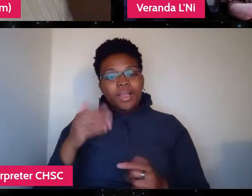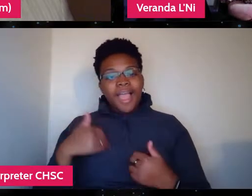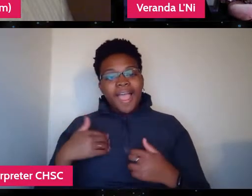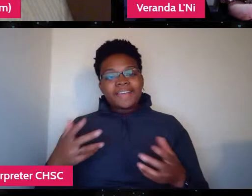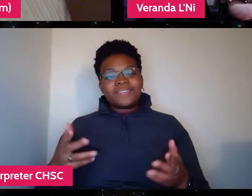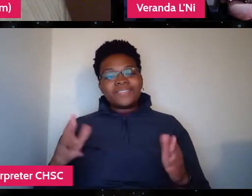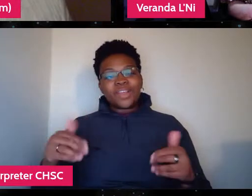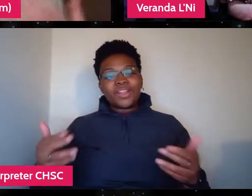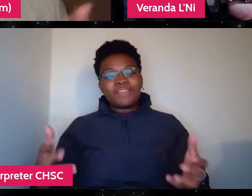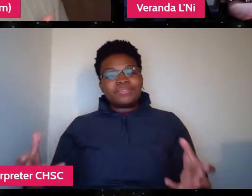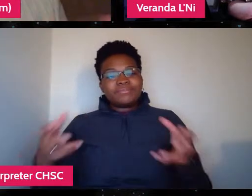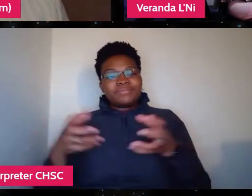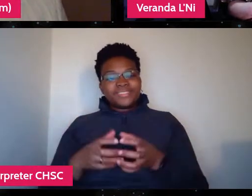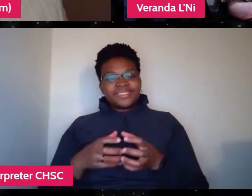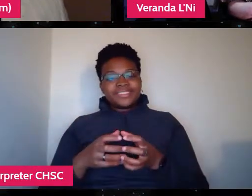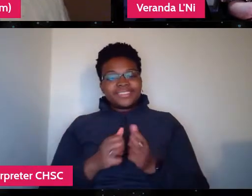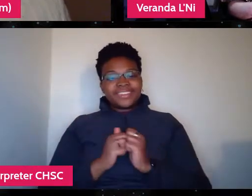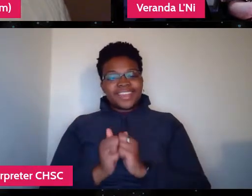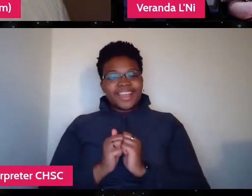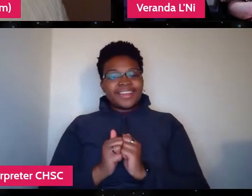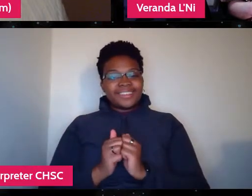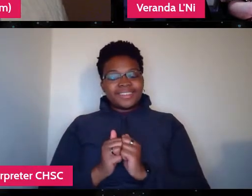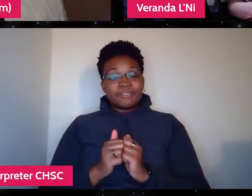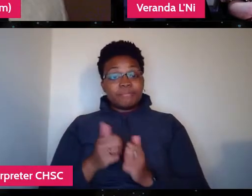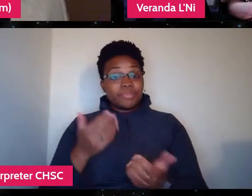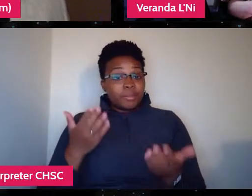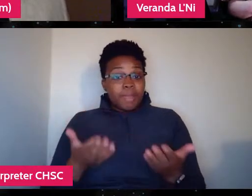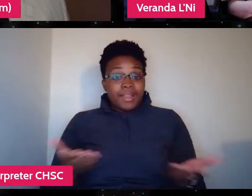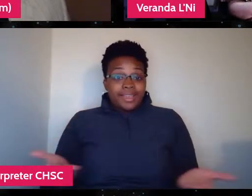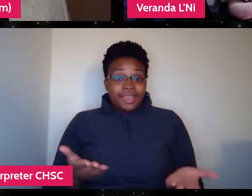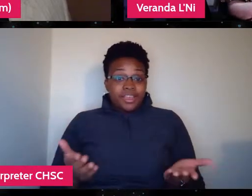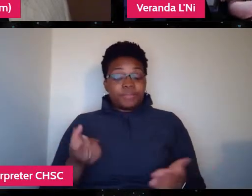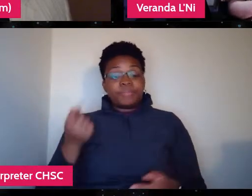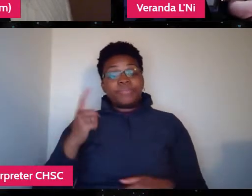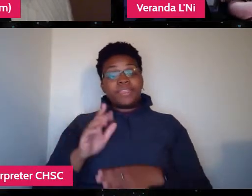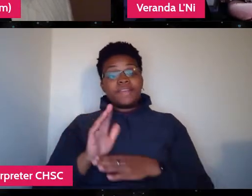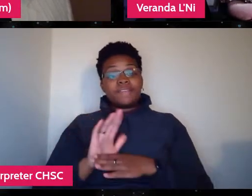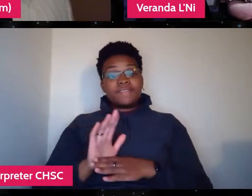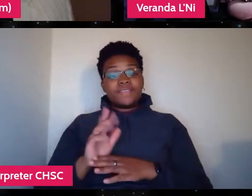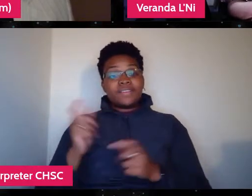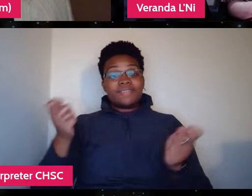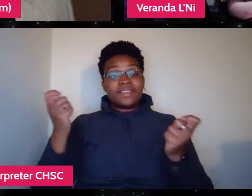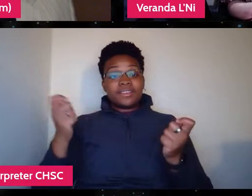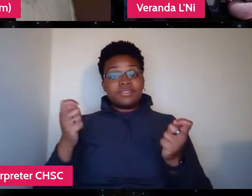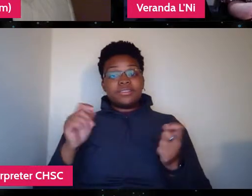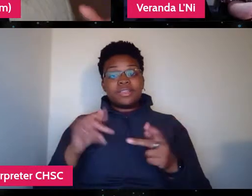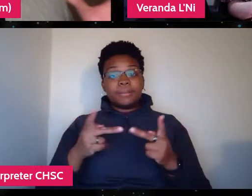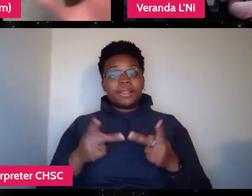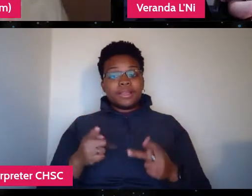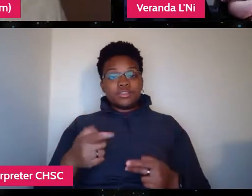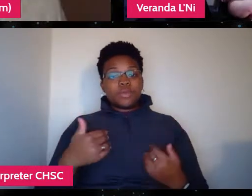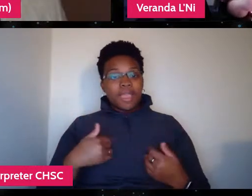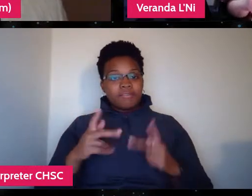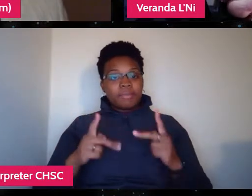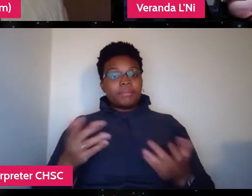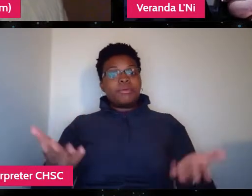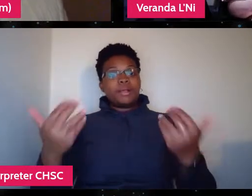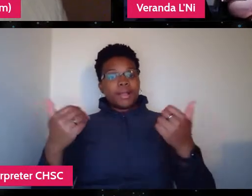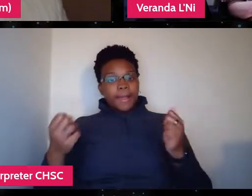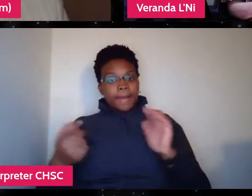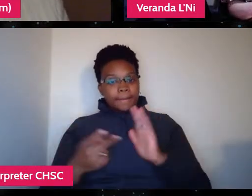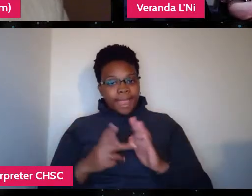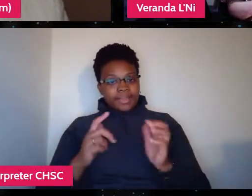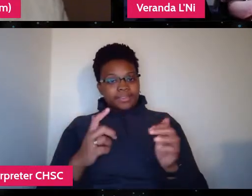someday. Yeah. It would have been probably here, you know. Film festivals are usually a place where you have people come back